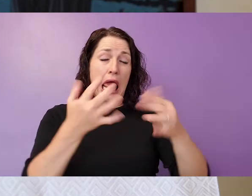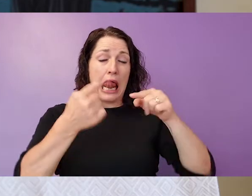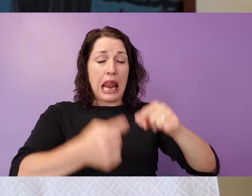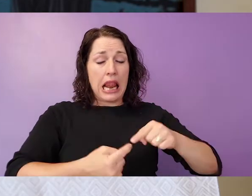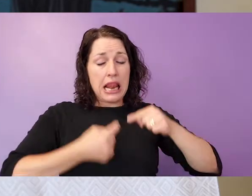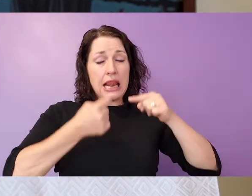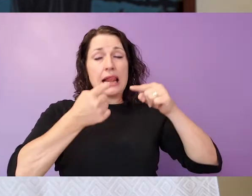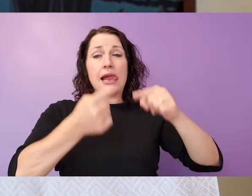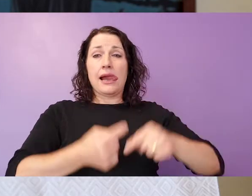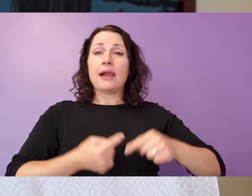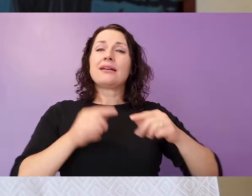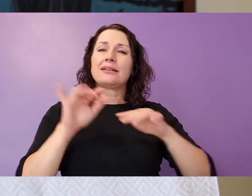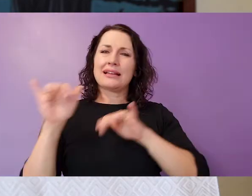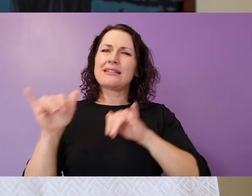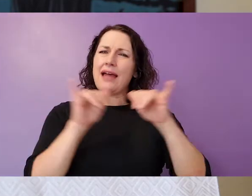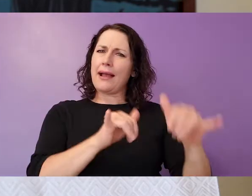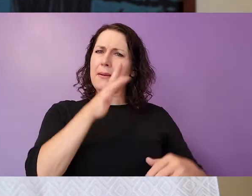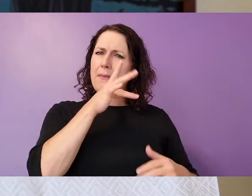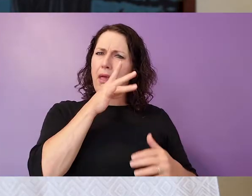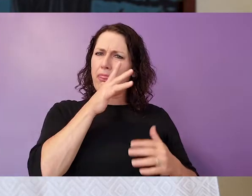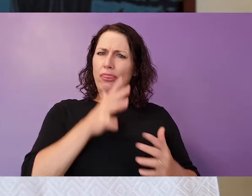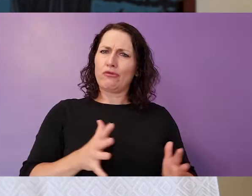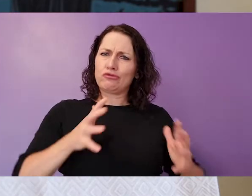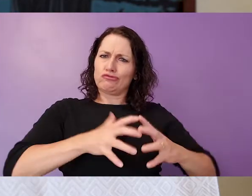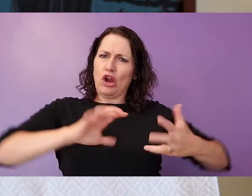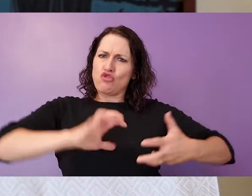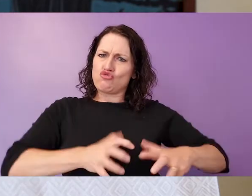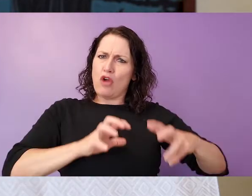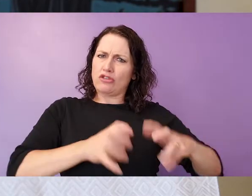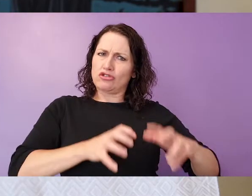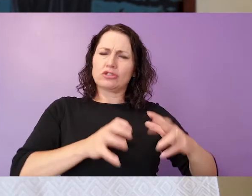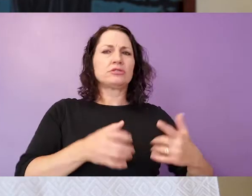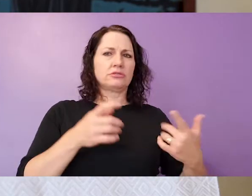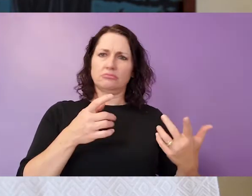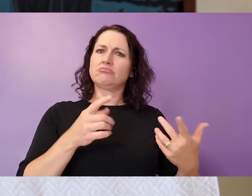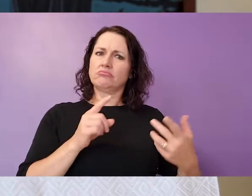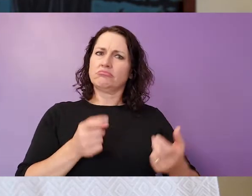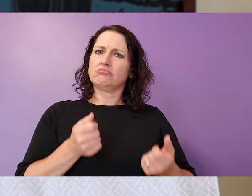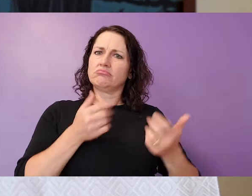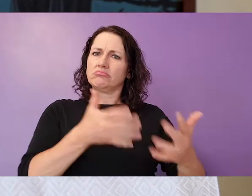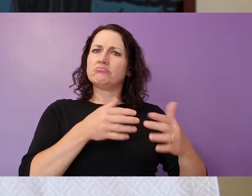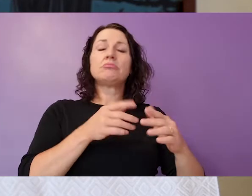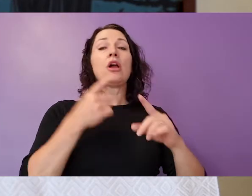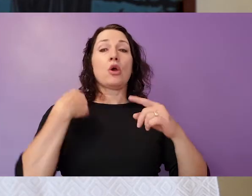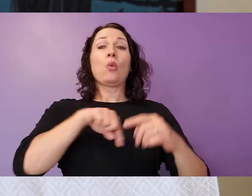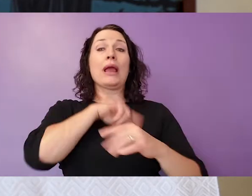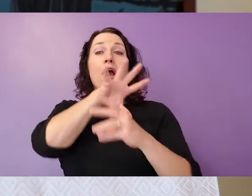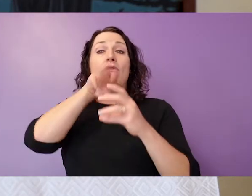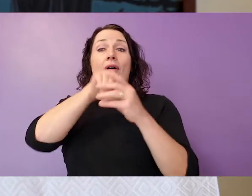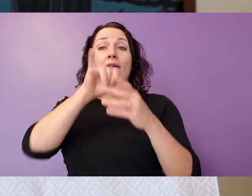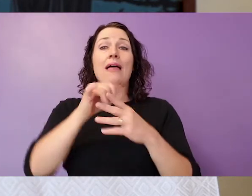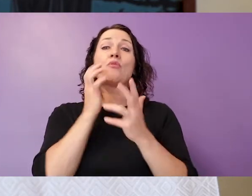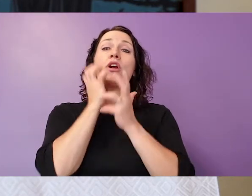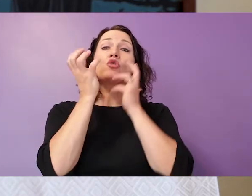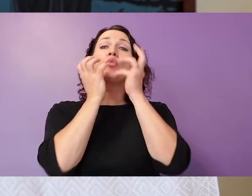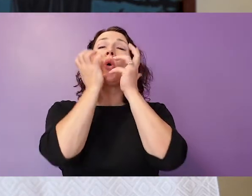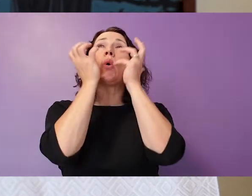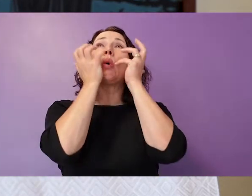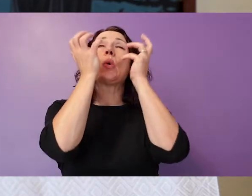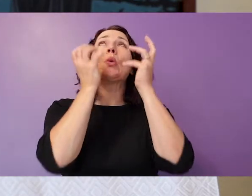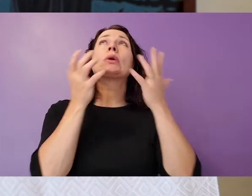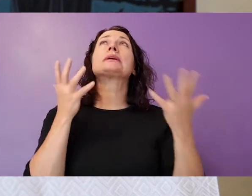labor pains, right up until now. We are part of that creation. Now, what